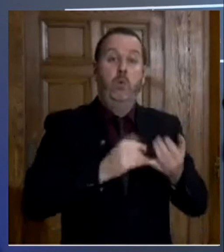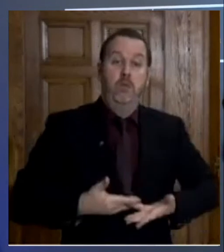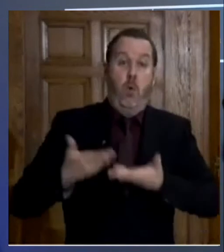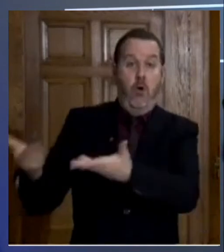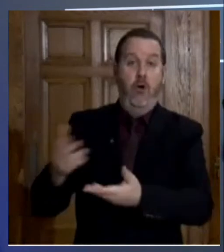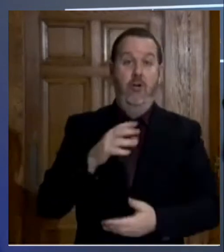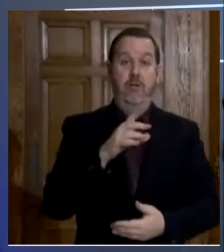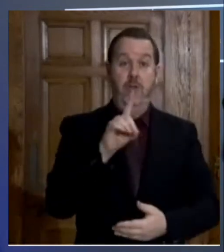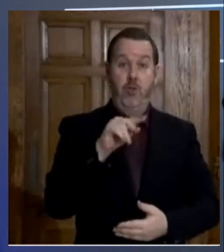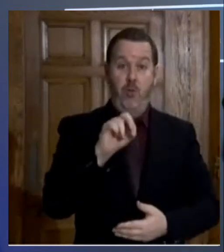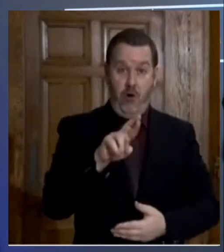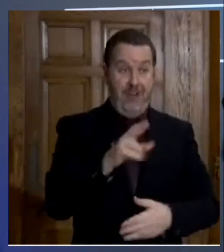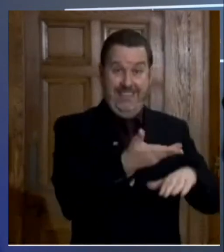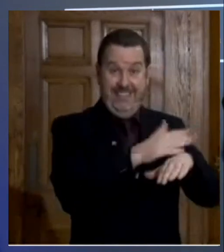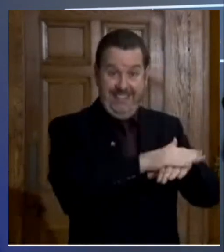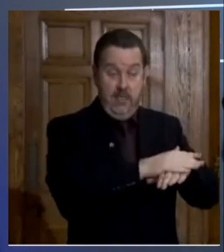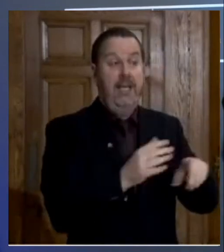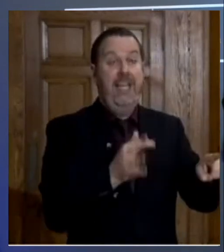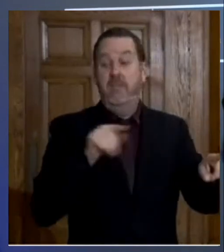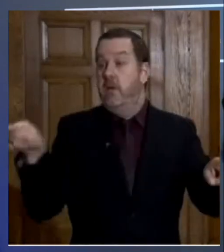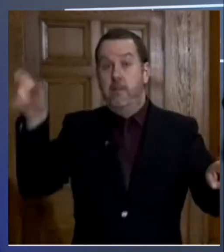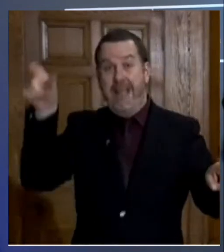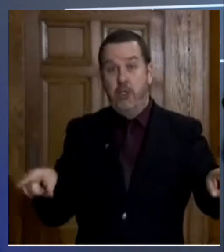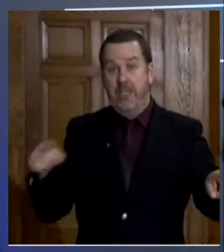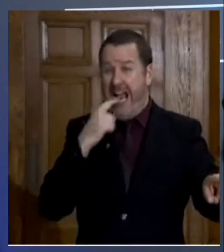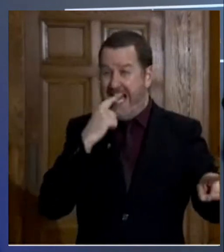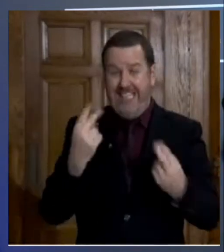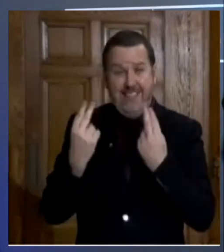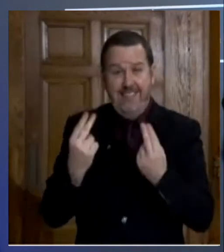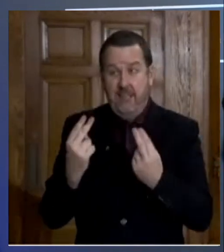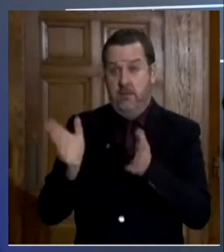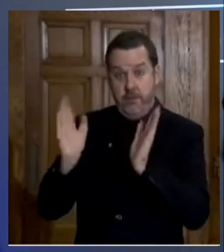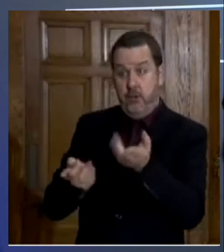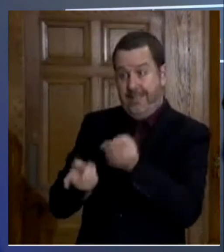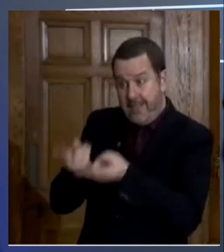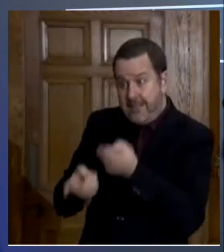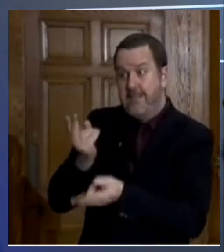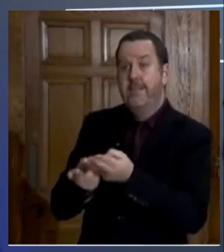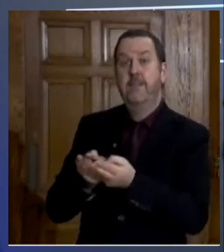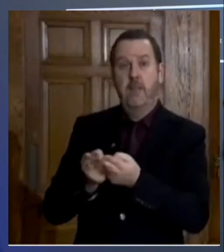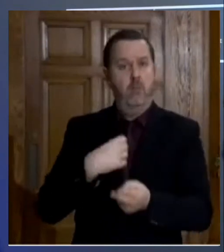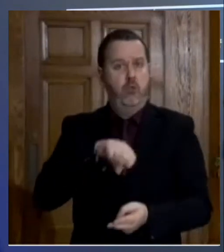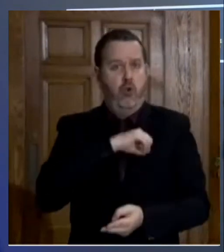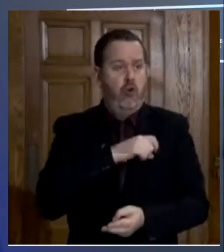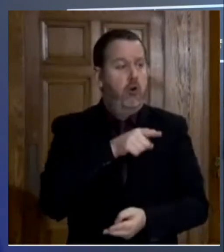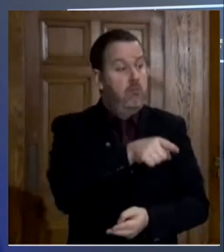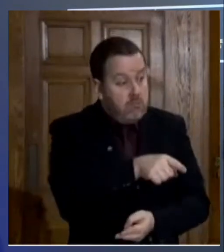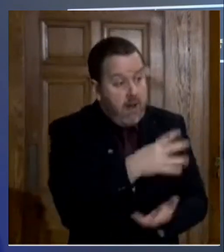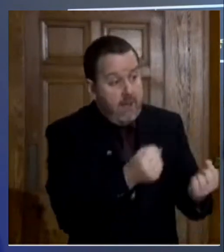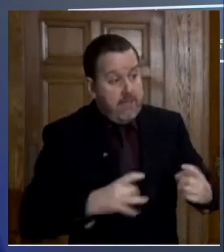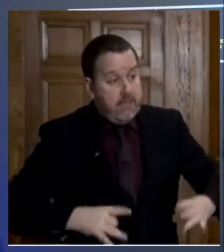the transplants where they are critical and of critical need, that assessment has been made, and they are still proceeding as is